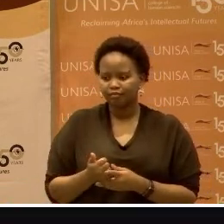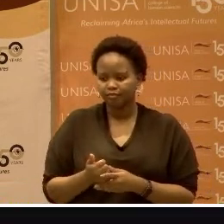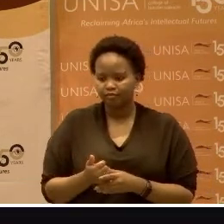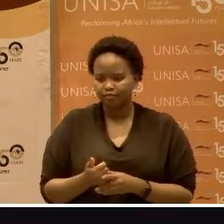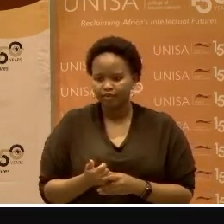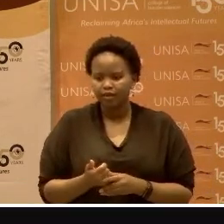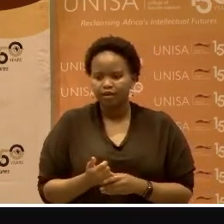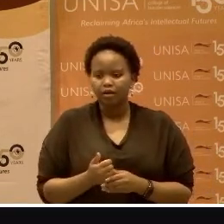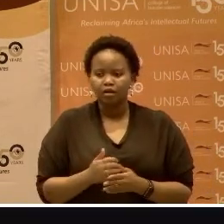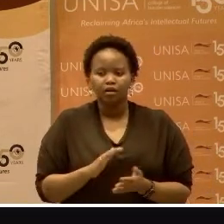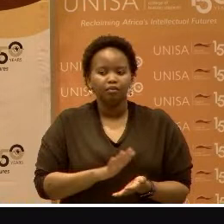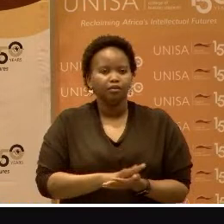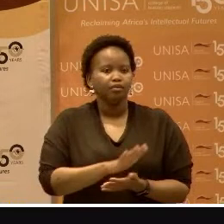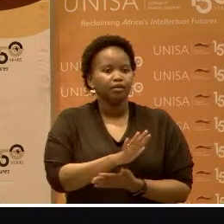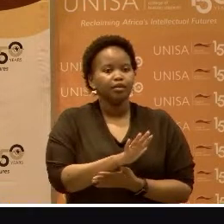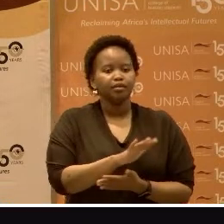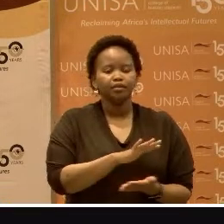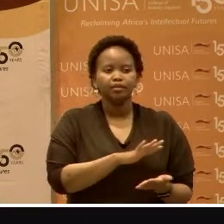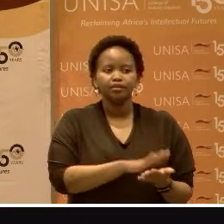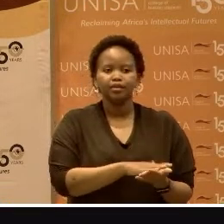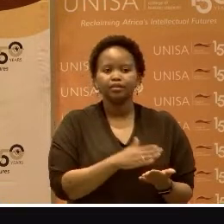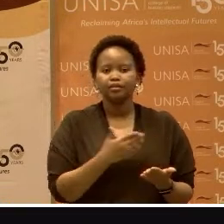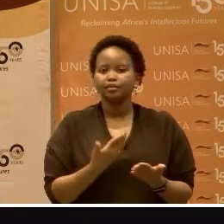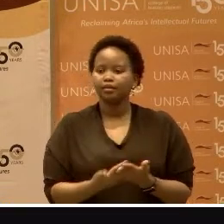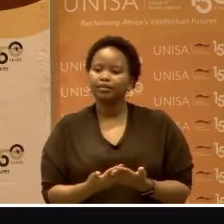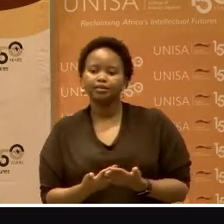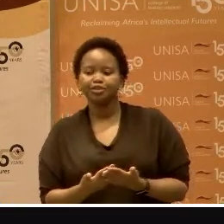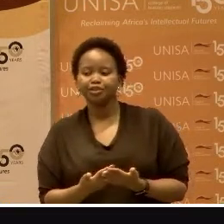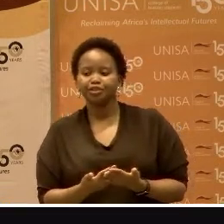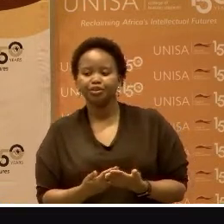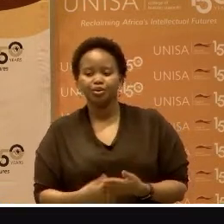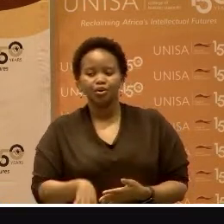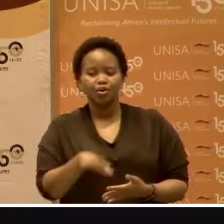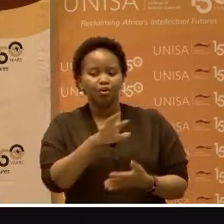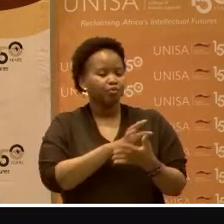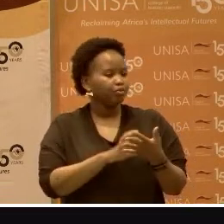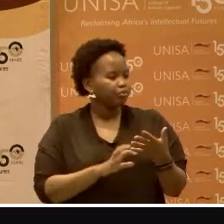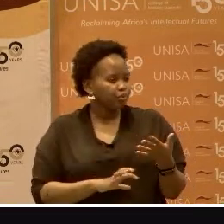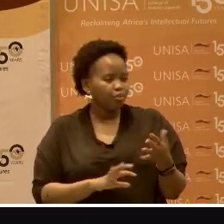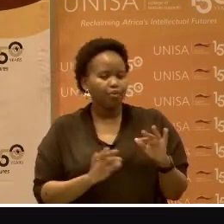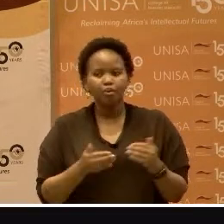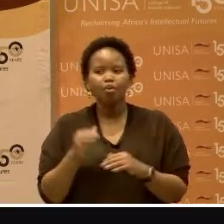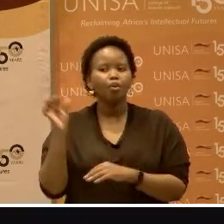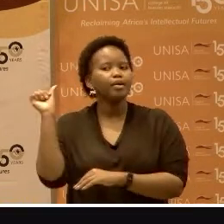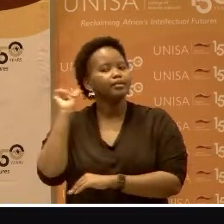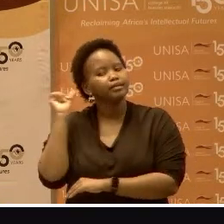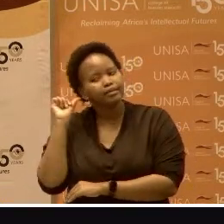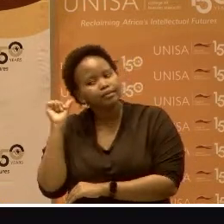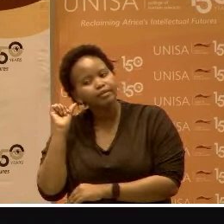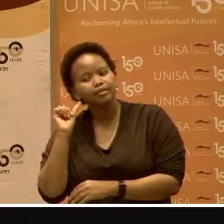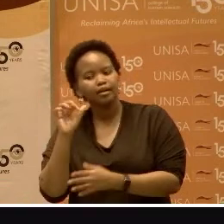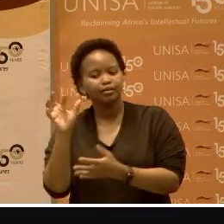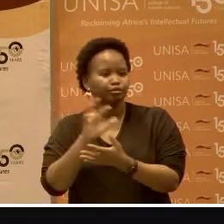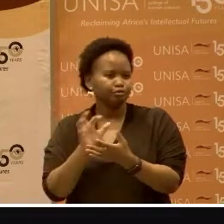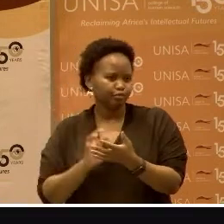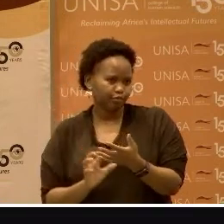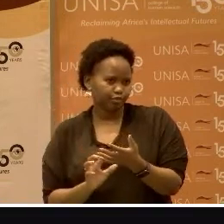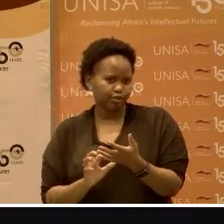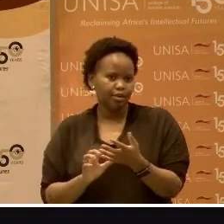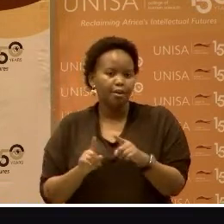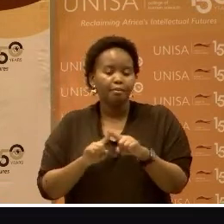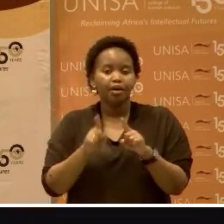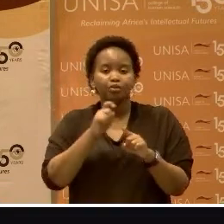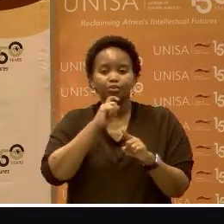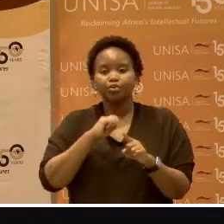15, translation of literary works to audio content in indigenous languages. With the advent of